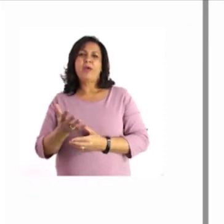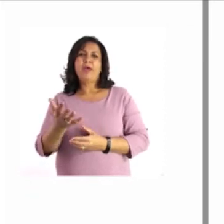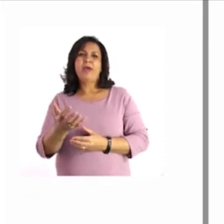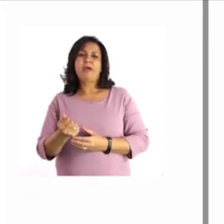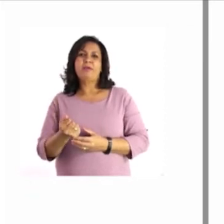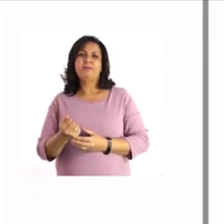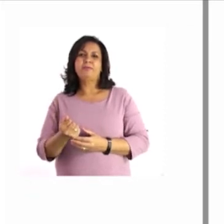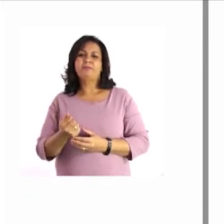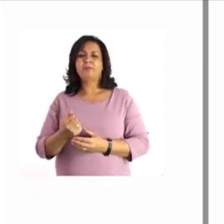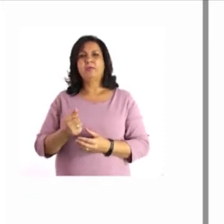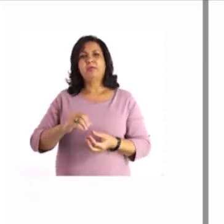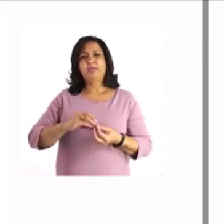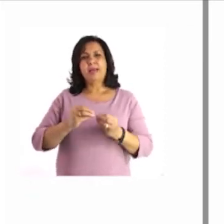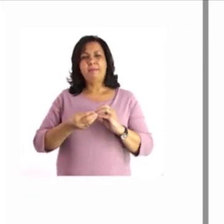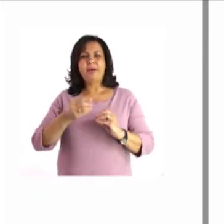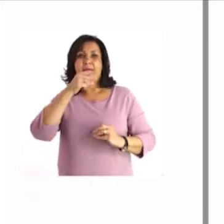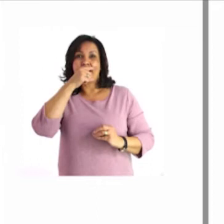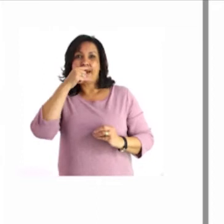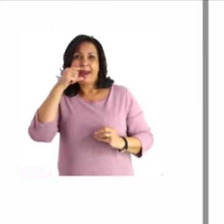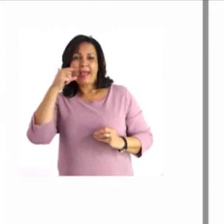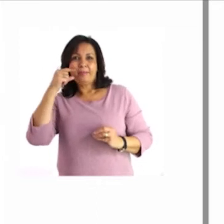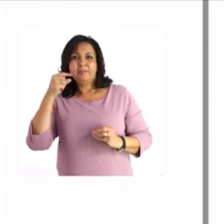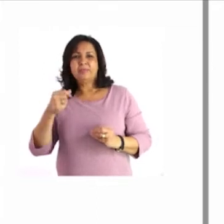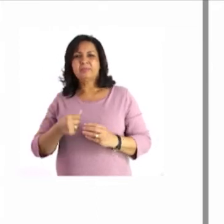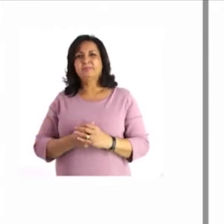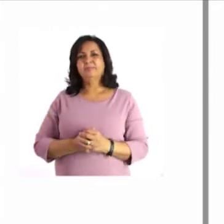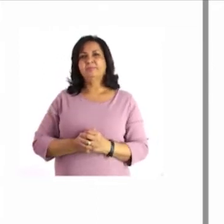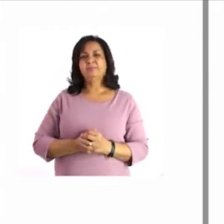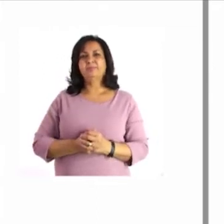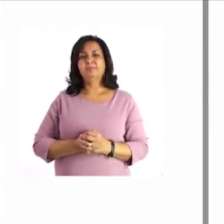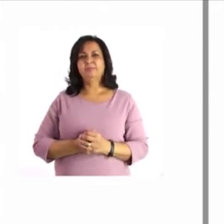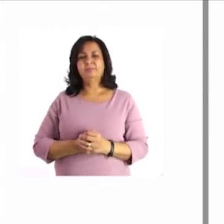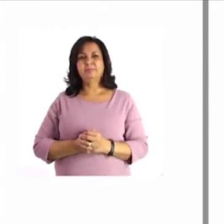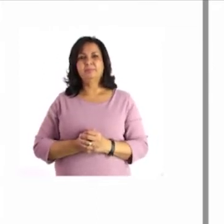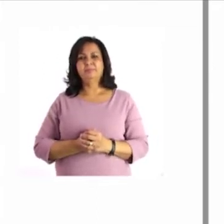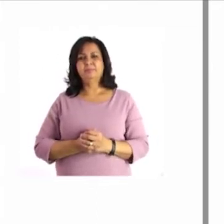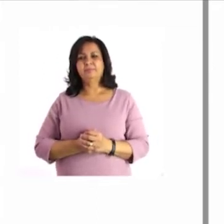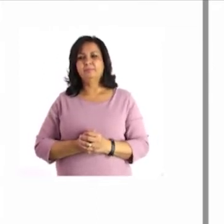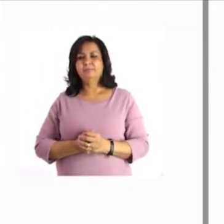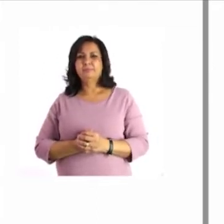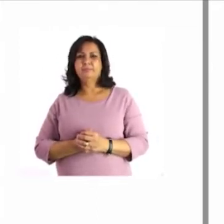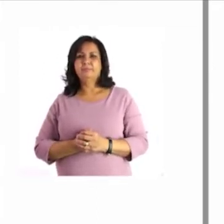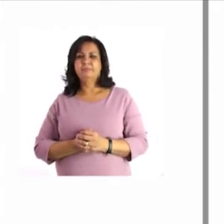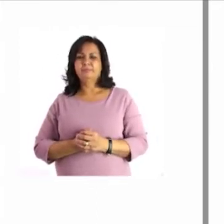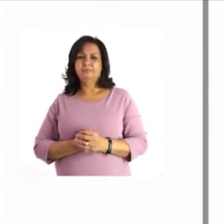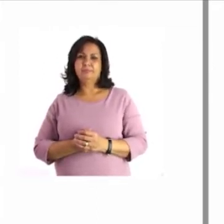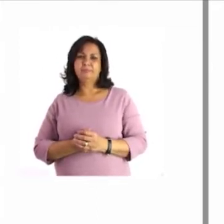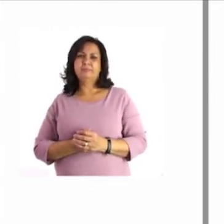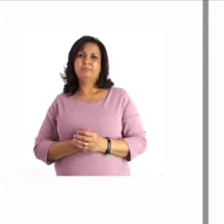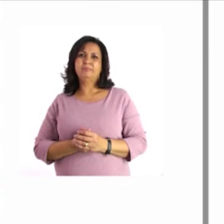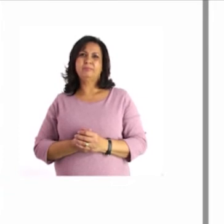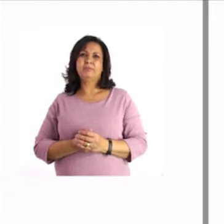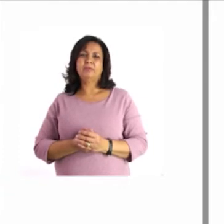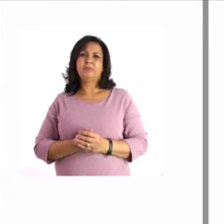of number names, and we made it a little bit more difficult for you to see if you are up to the challenge. You may